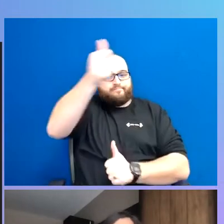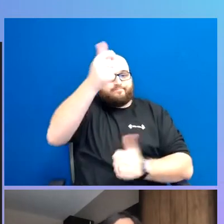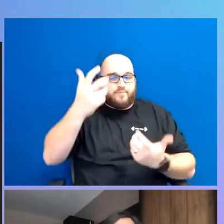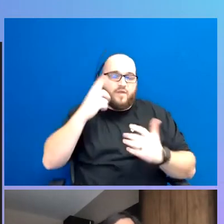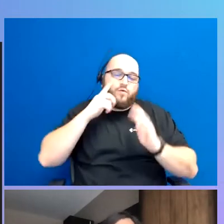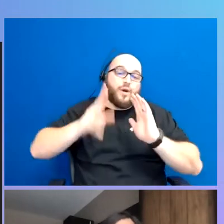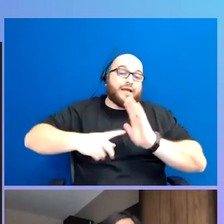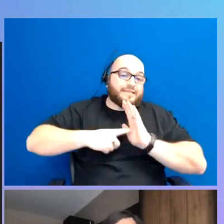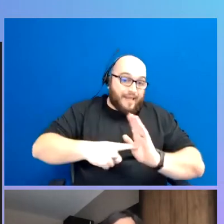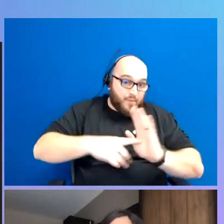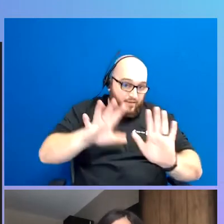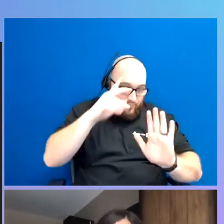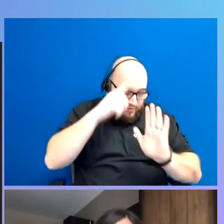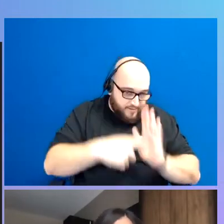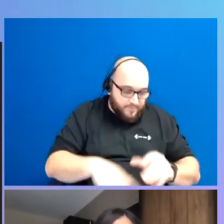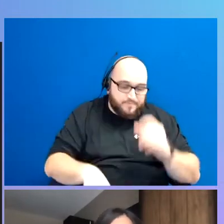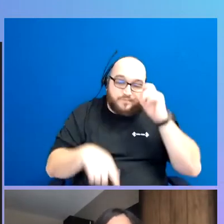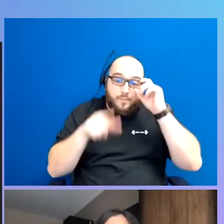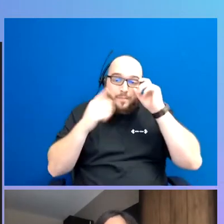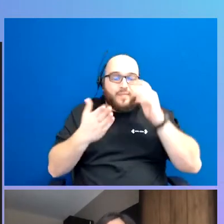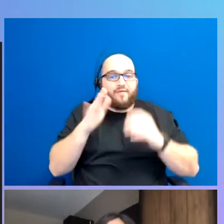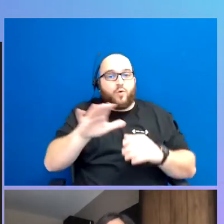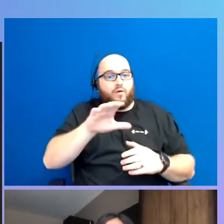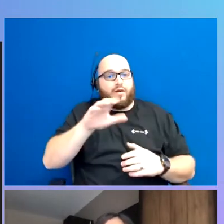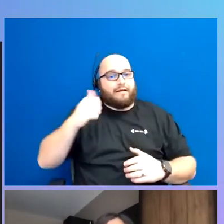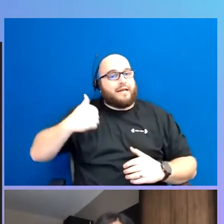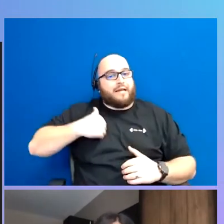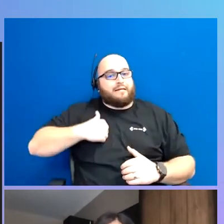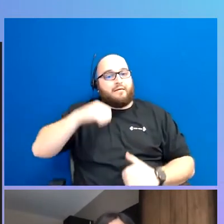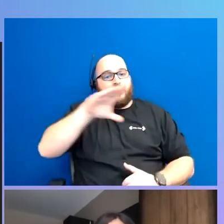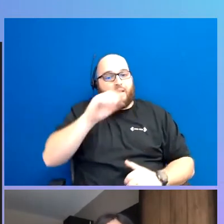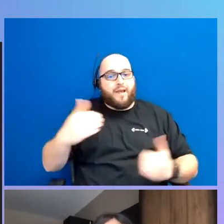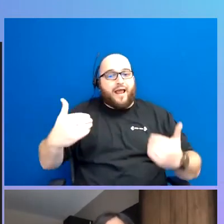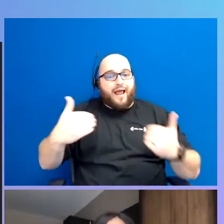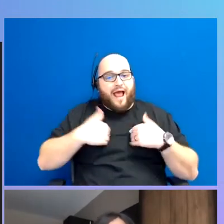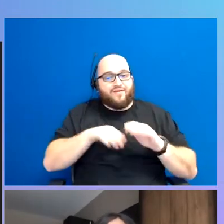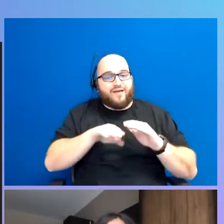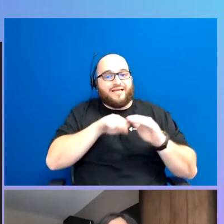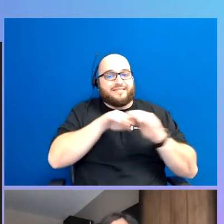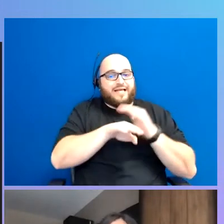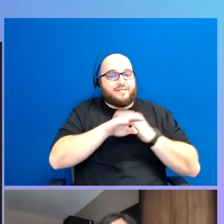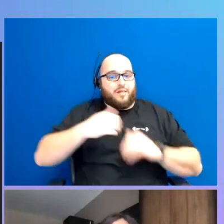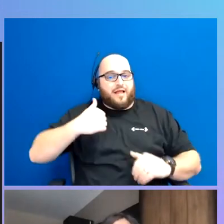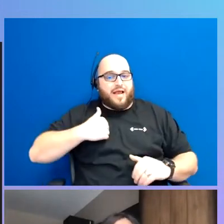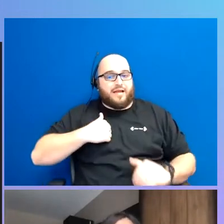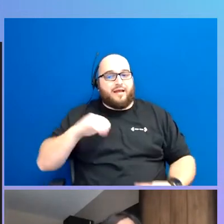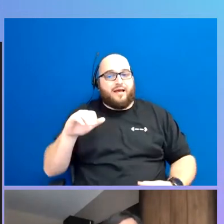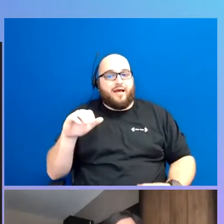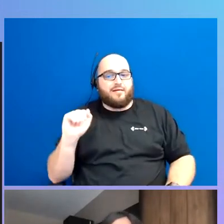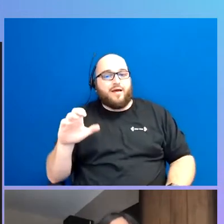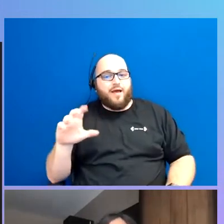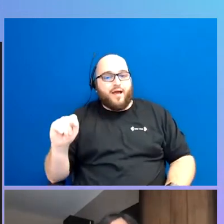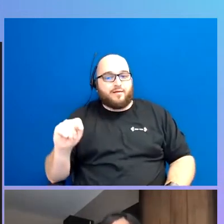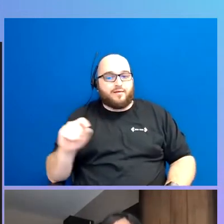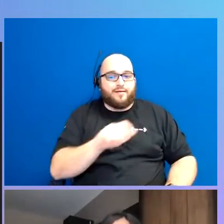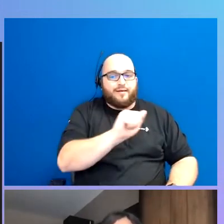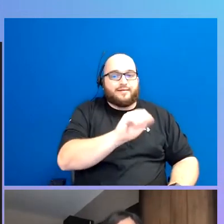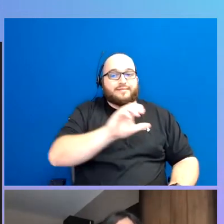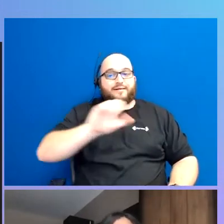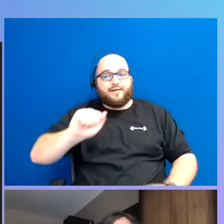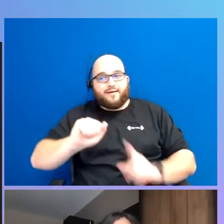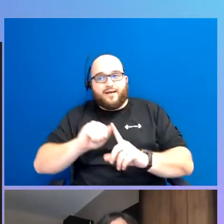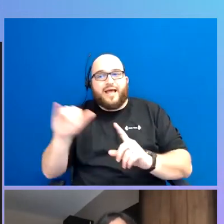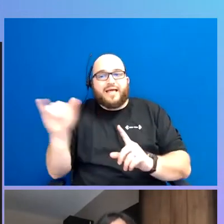if you're an organization in Canada, we have something called the Accessible Canada Act, which is kind of like the Americans